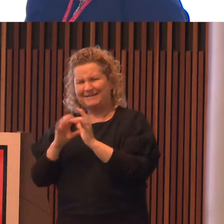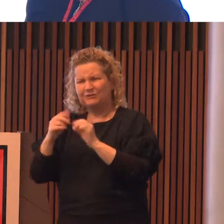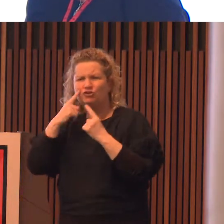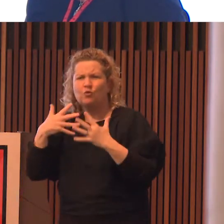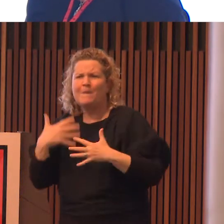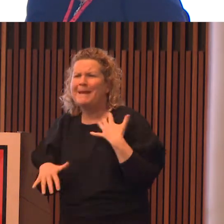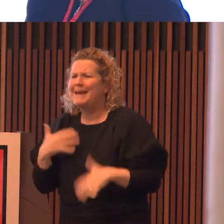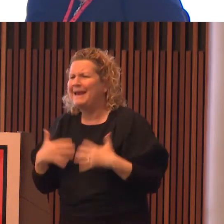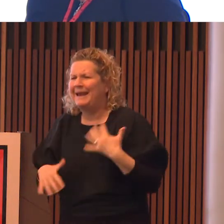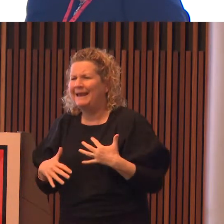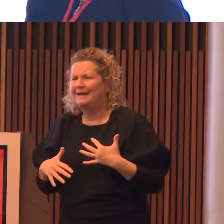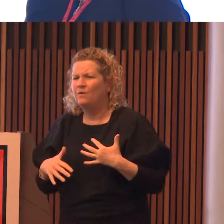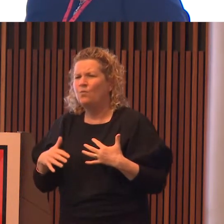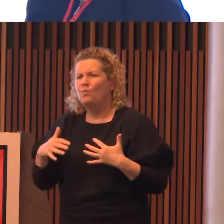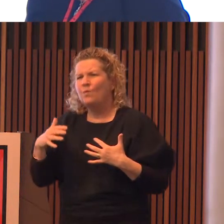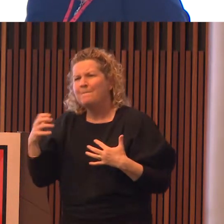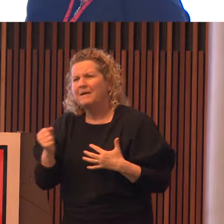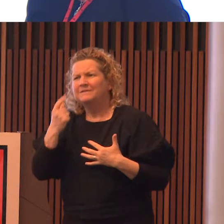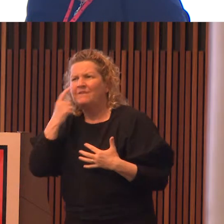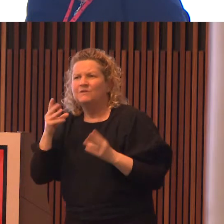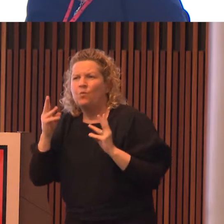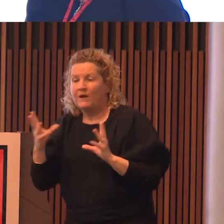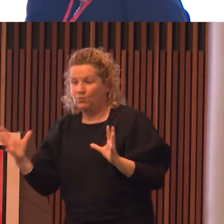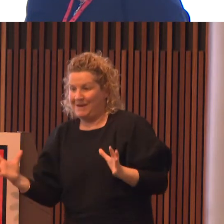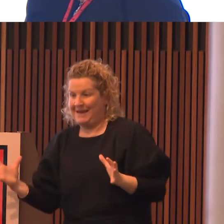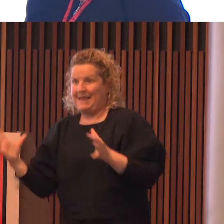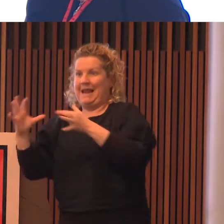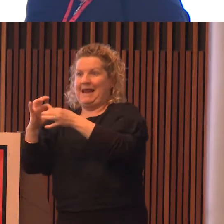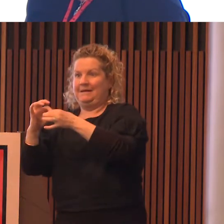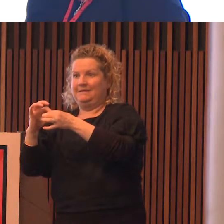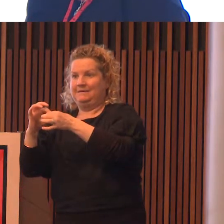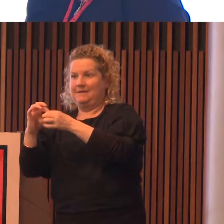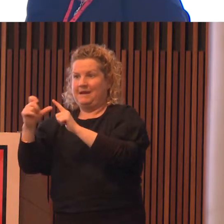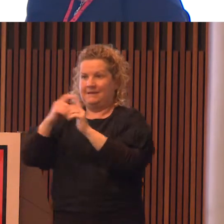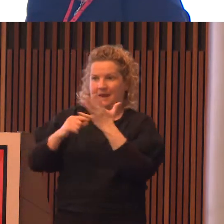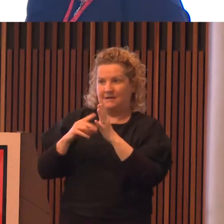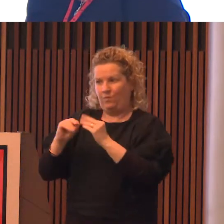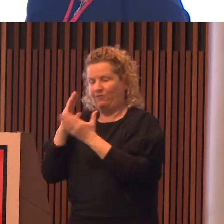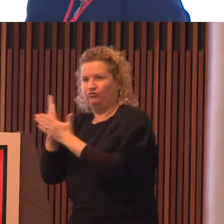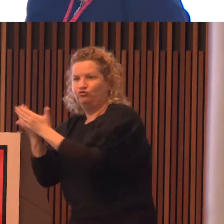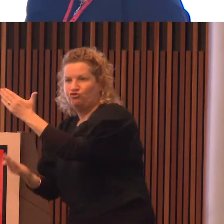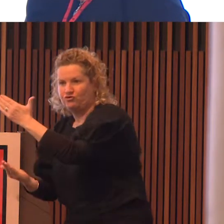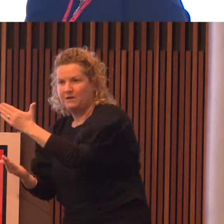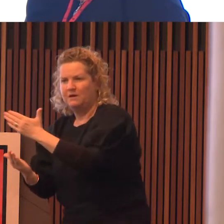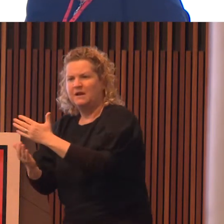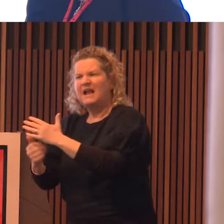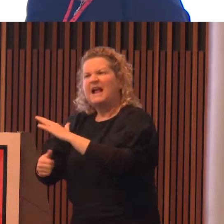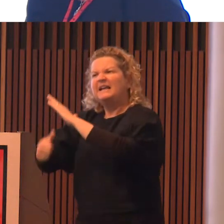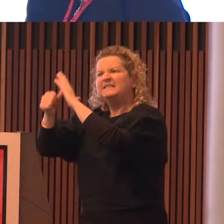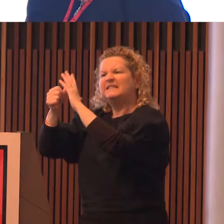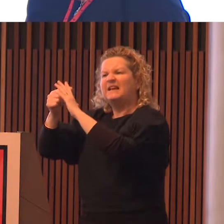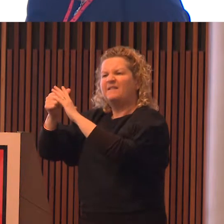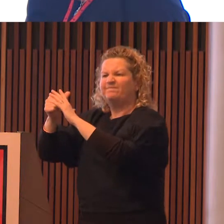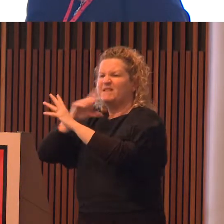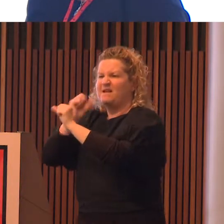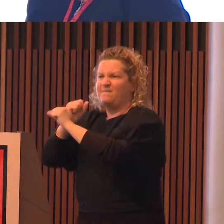find a way to connect the two. Because what I had a senior bureaucrat say to me last week when they were consulting